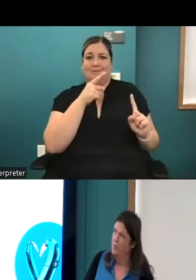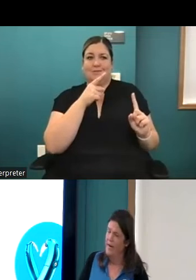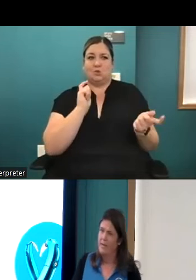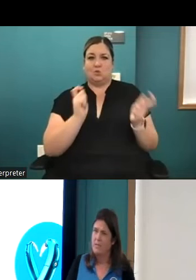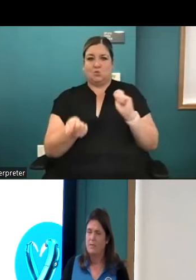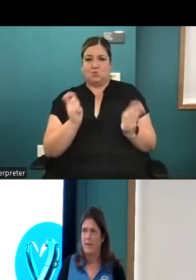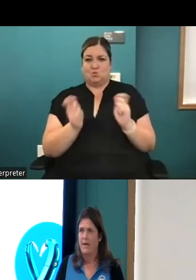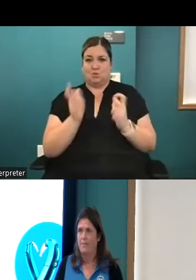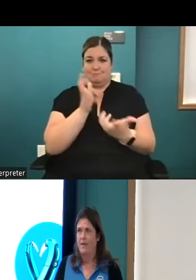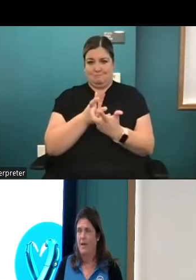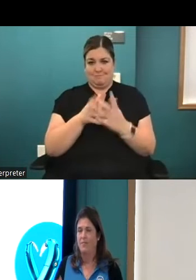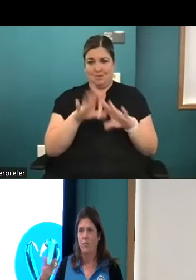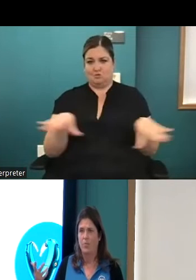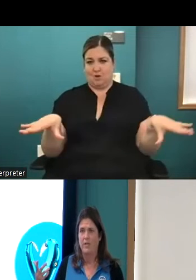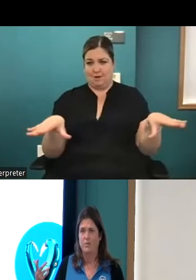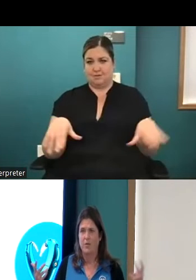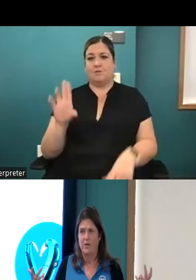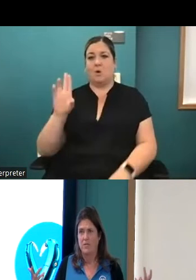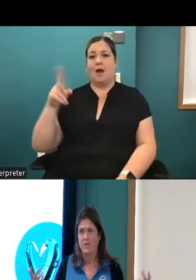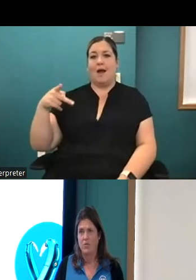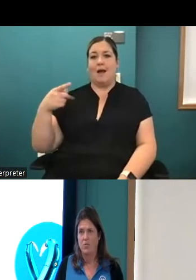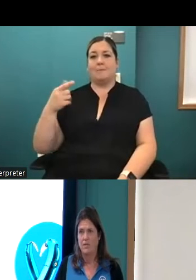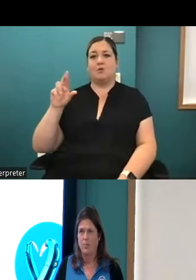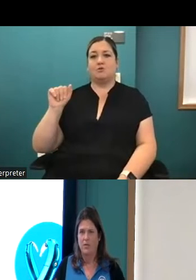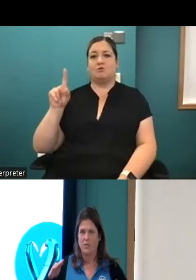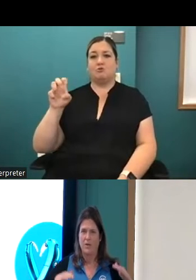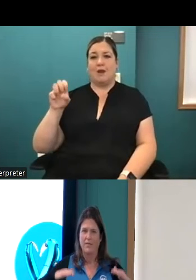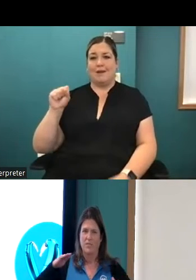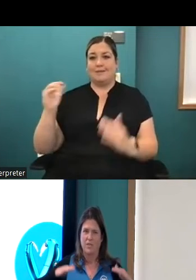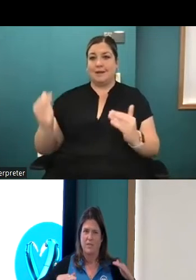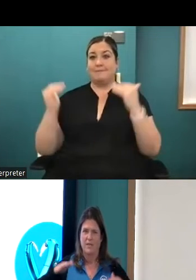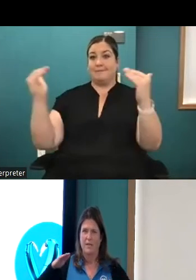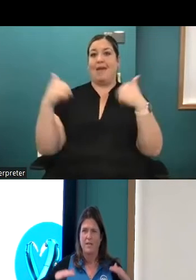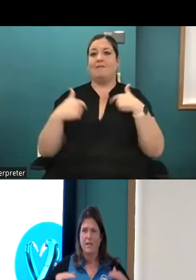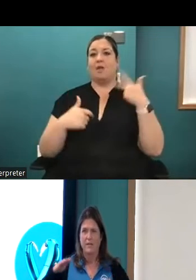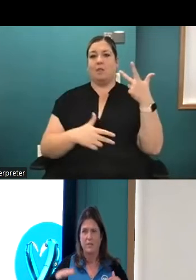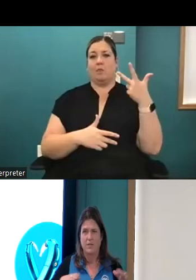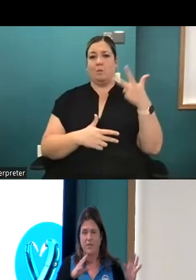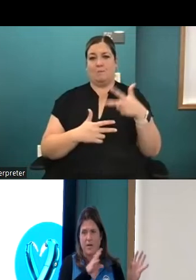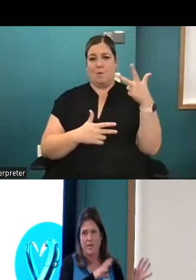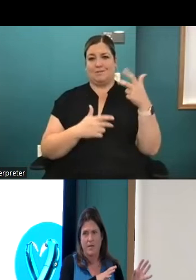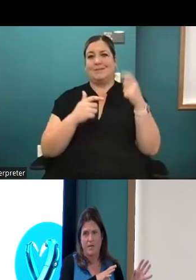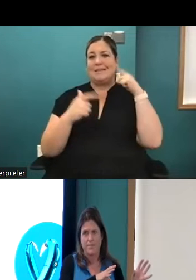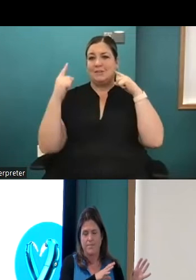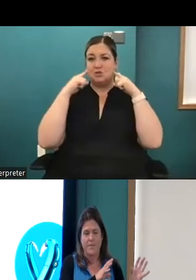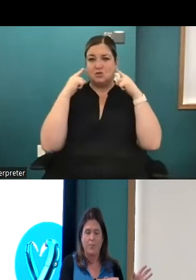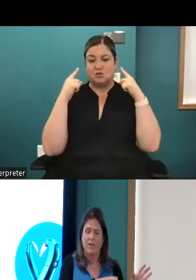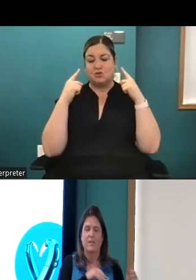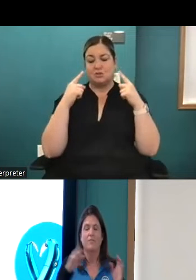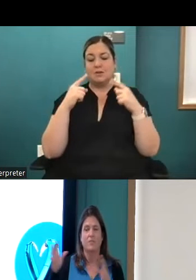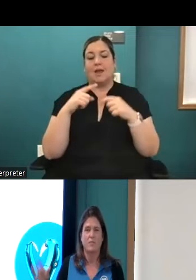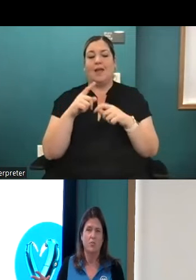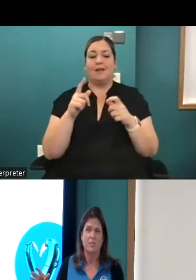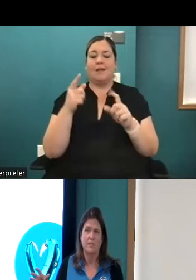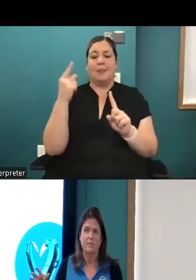For upgrades, they have 3 points per ear to use, and the points are kind of adjusted a little different on the upgrade